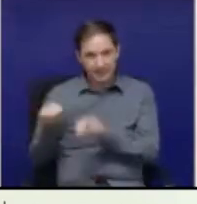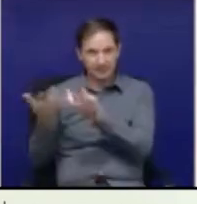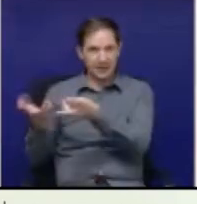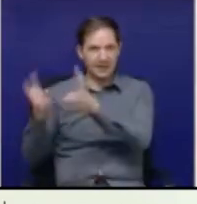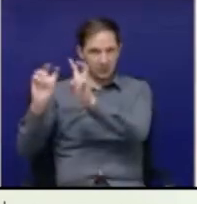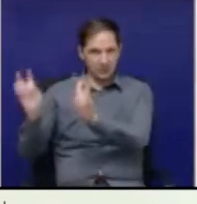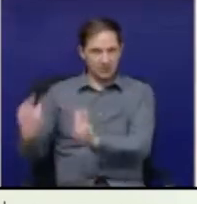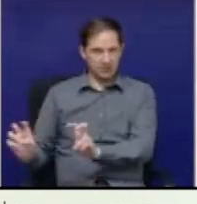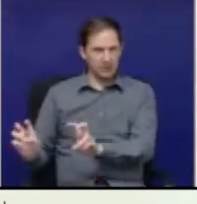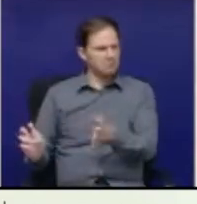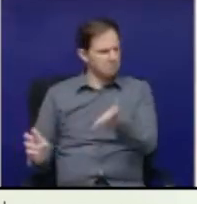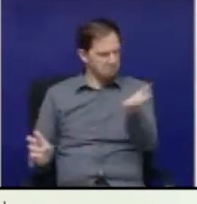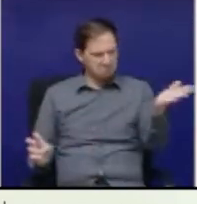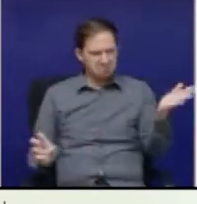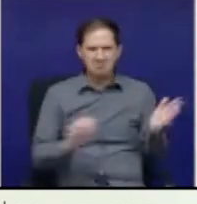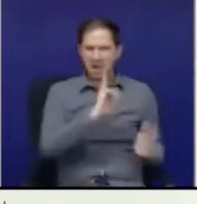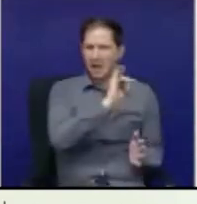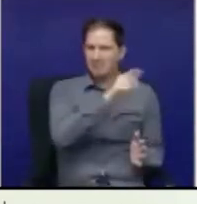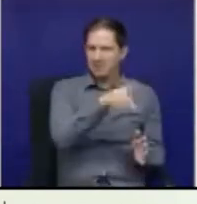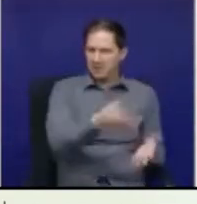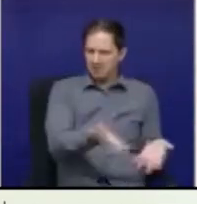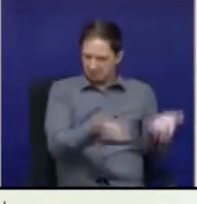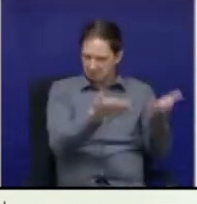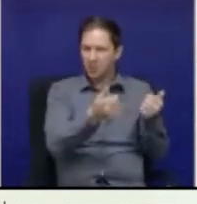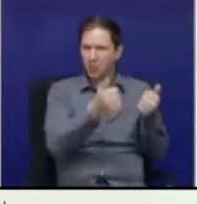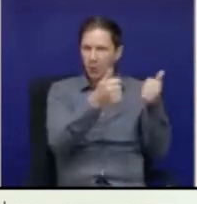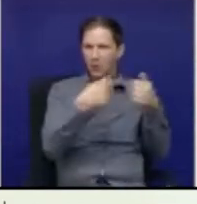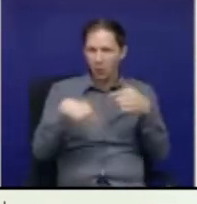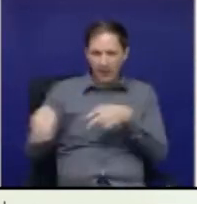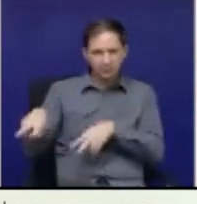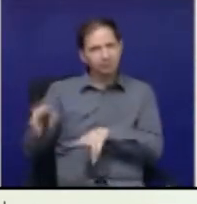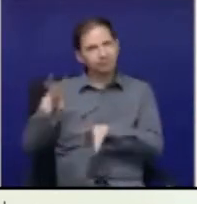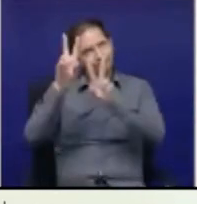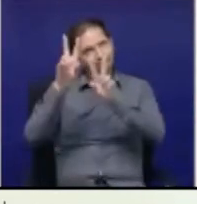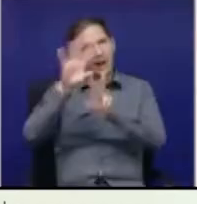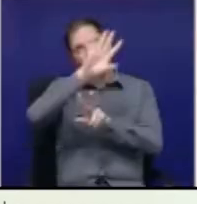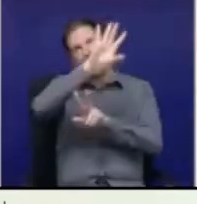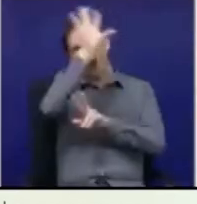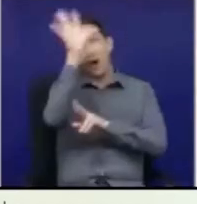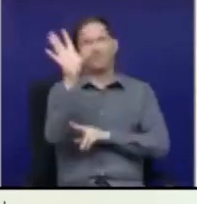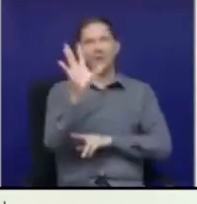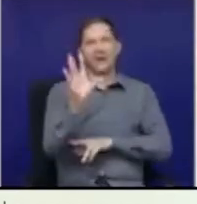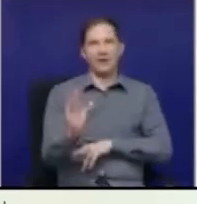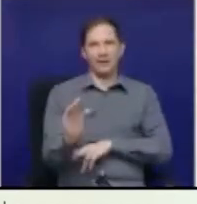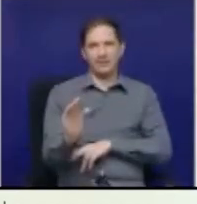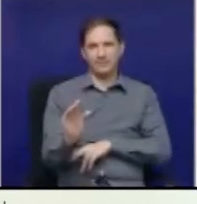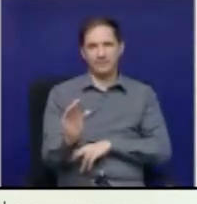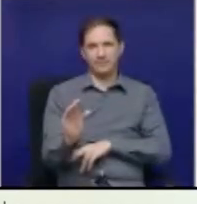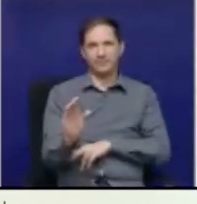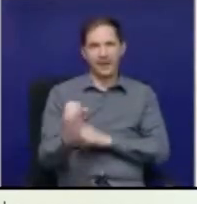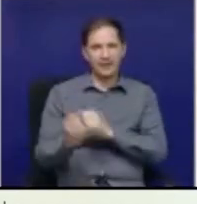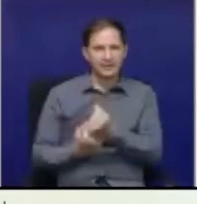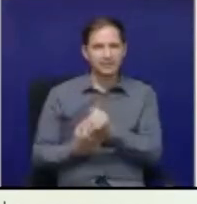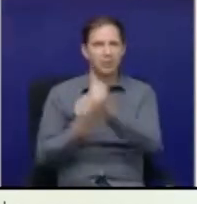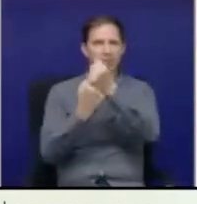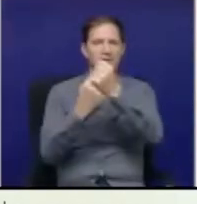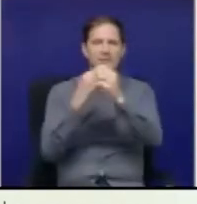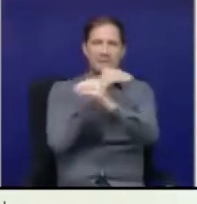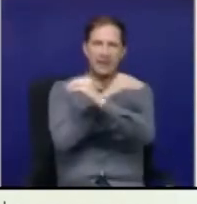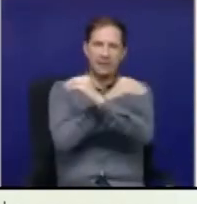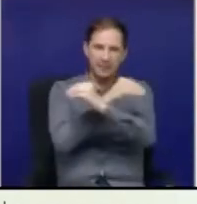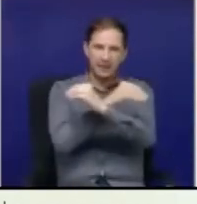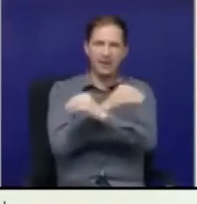to do what they are doing here. I think we are going to look north, and we are going to support and undergird the growth of Zambia, the